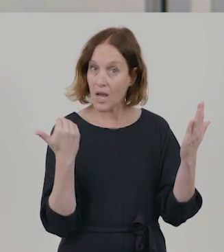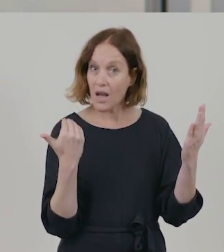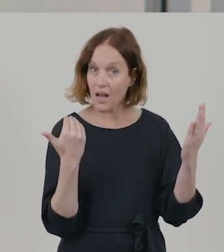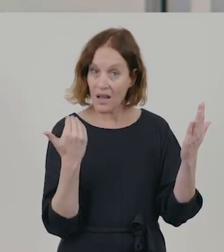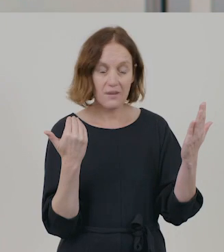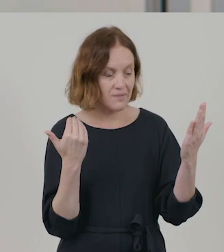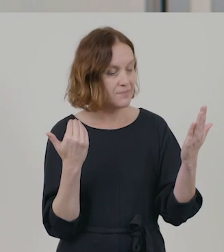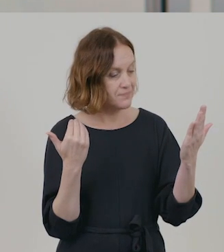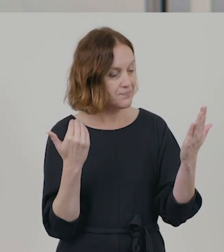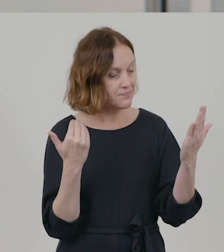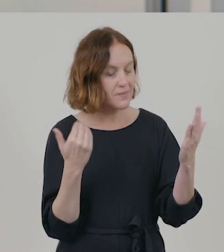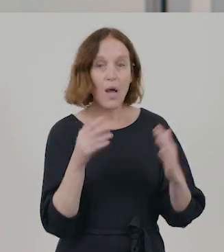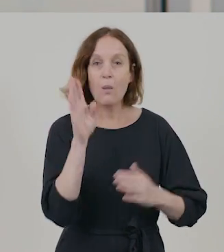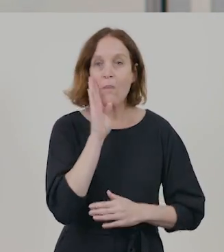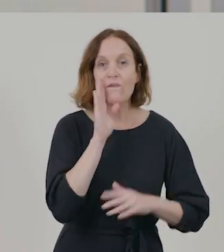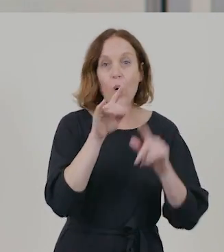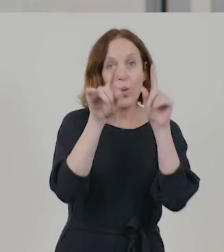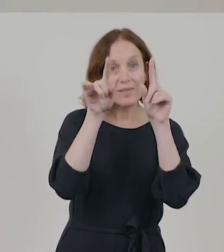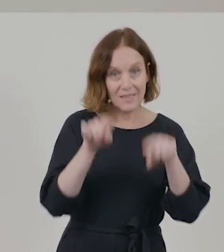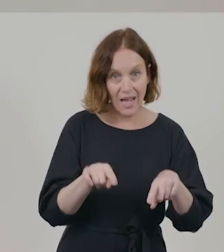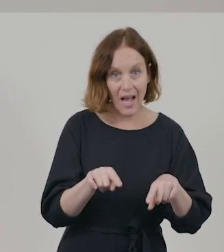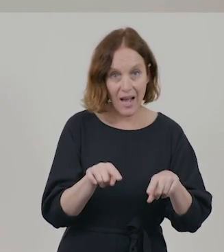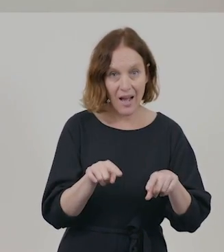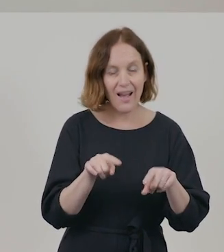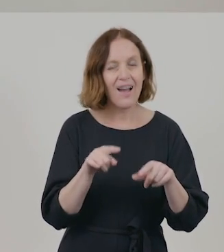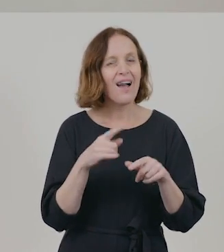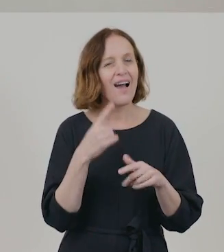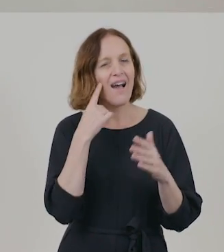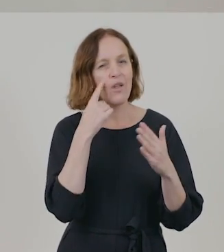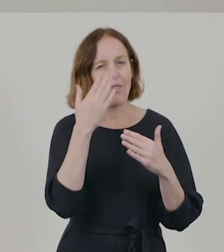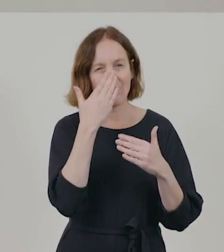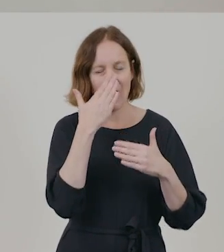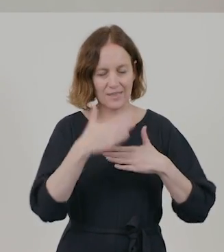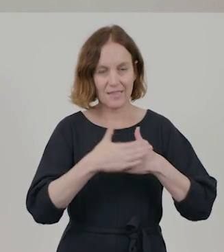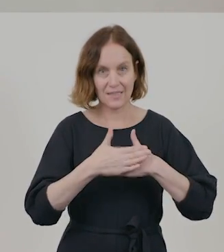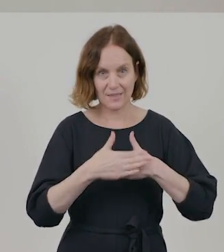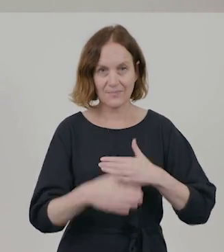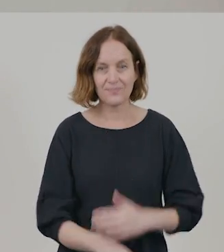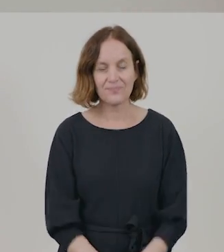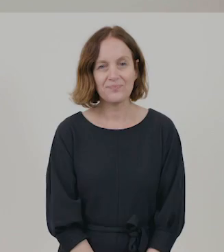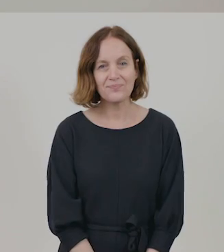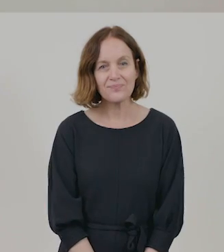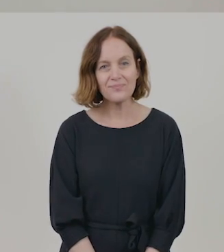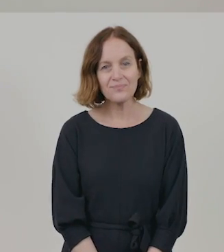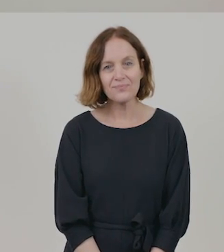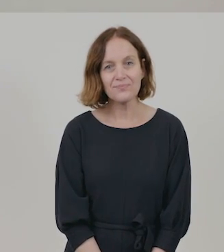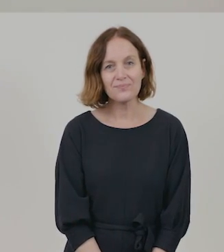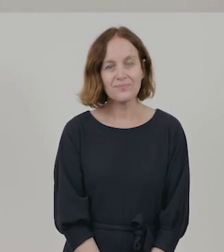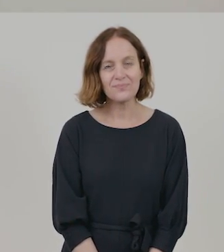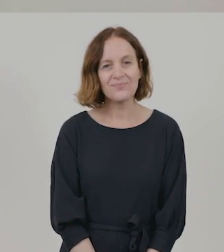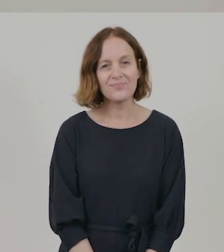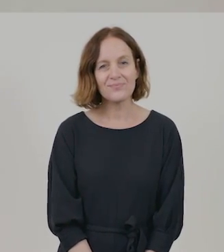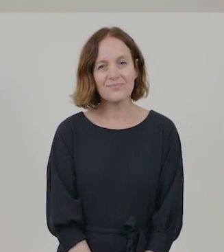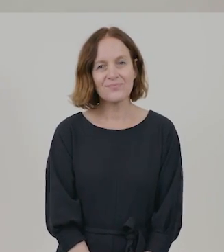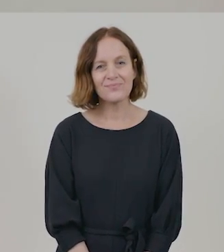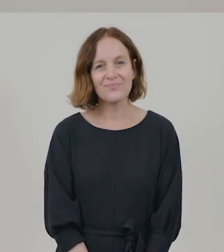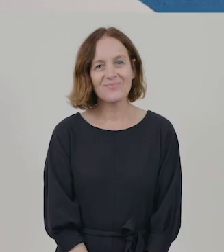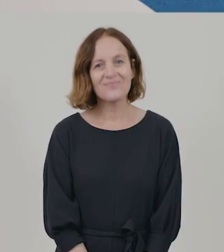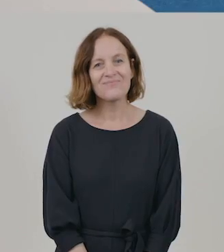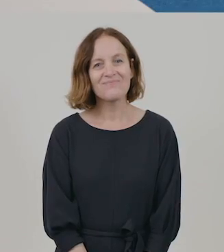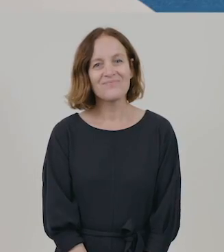Hi everyone, how are you? My name is Laura. Sometimes when I read a story, the events or what happens